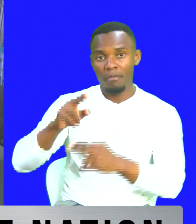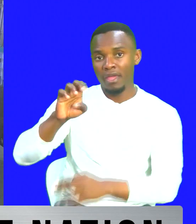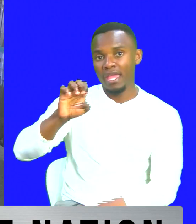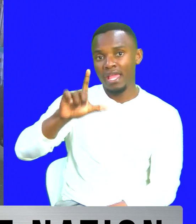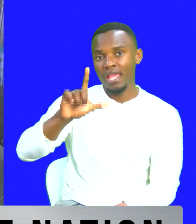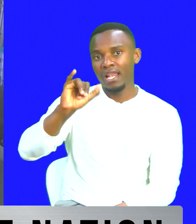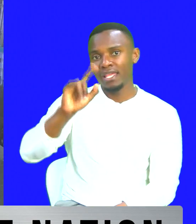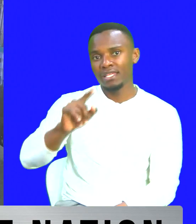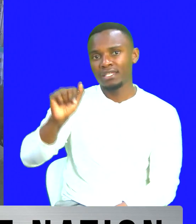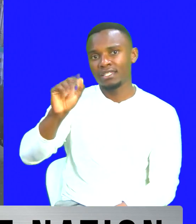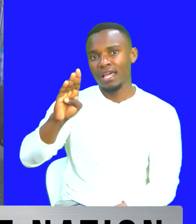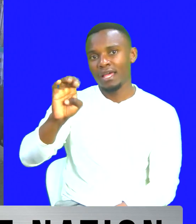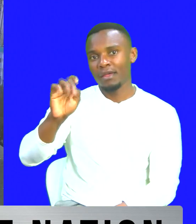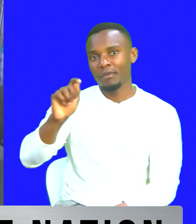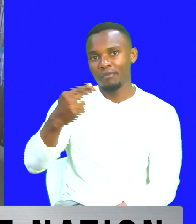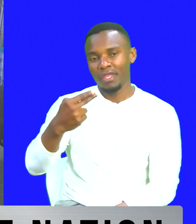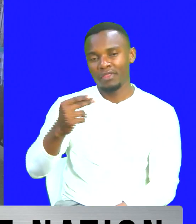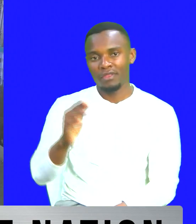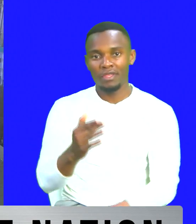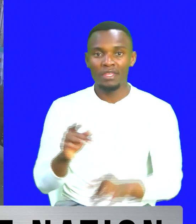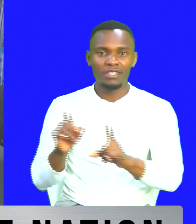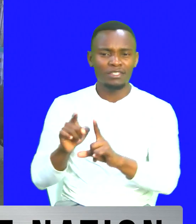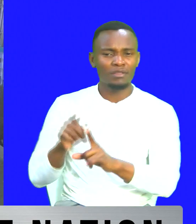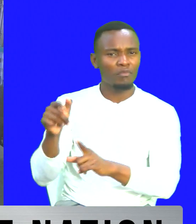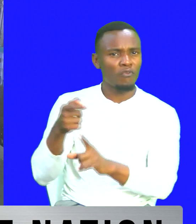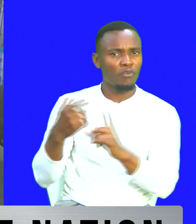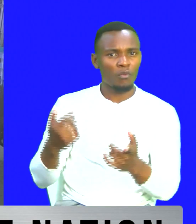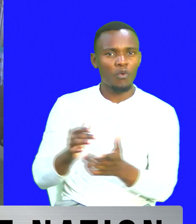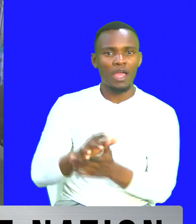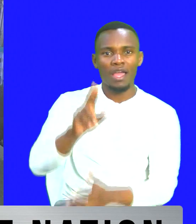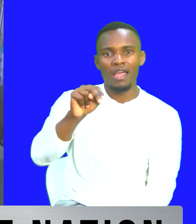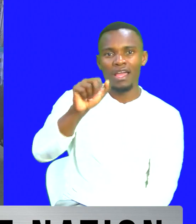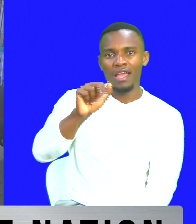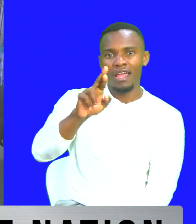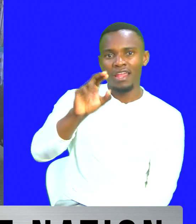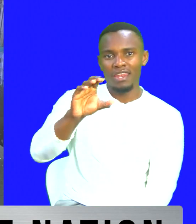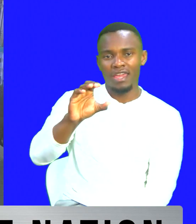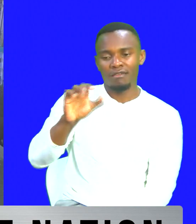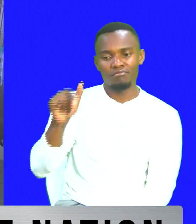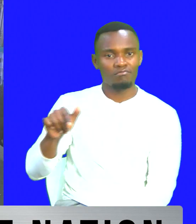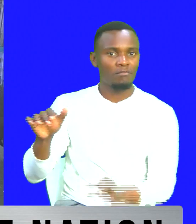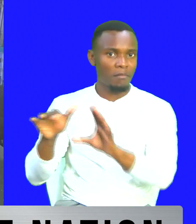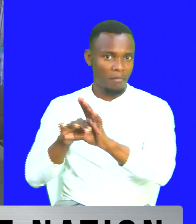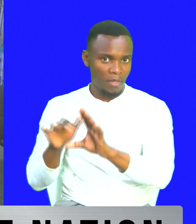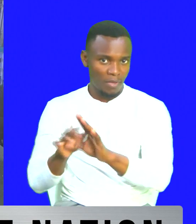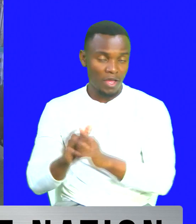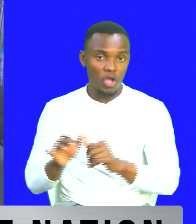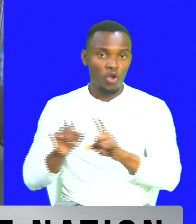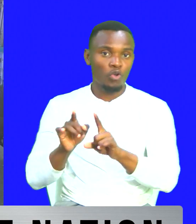your position there? Or am I any mwana youth too loyal? Mimi, I am a member. Yes. I am